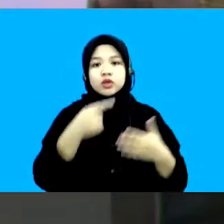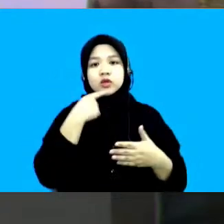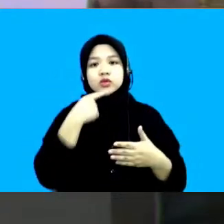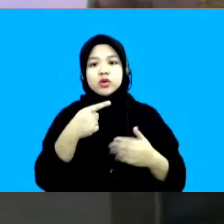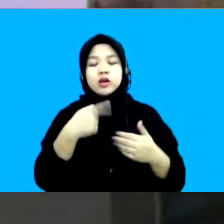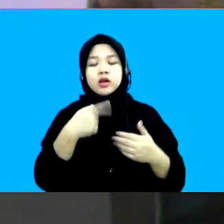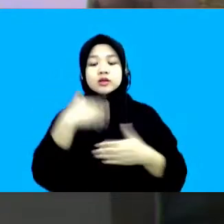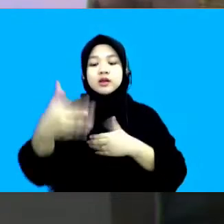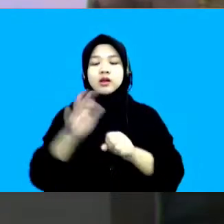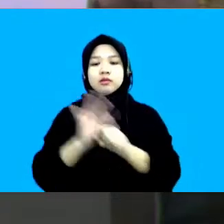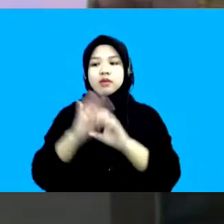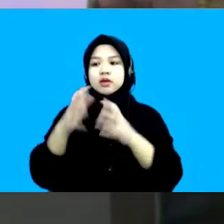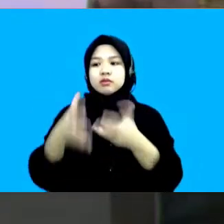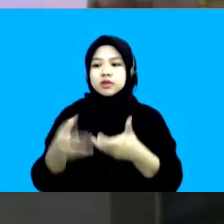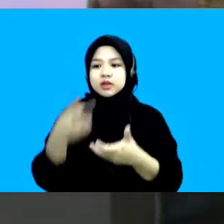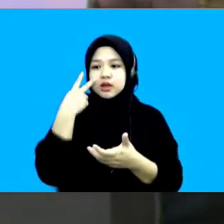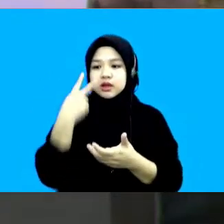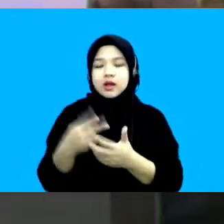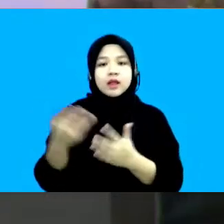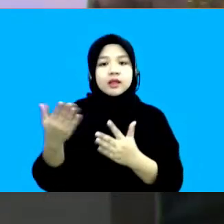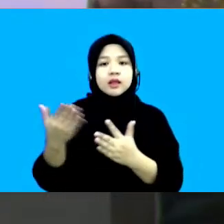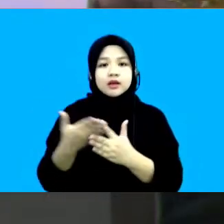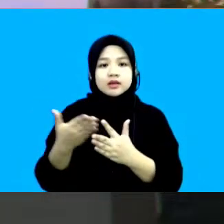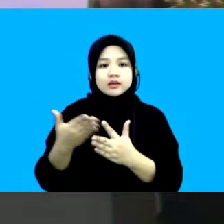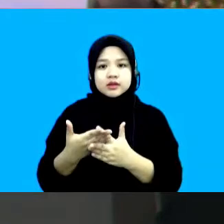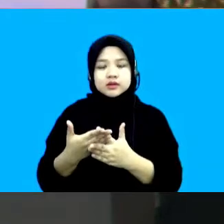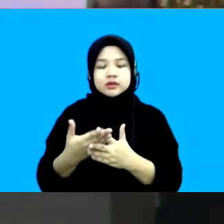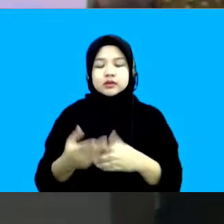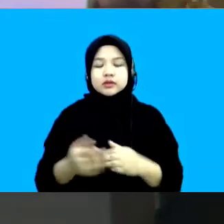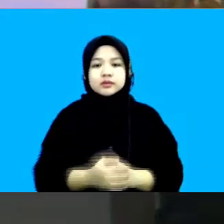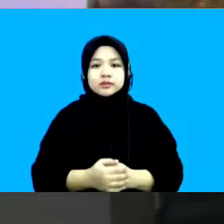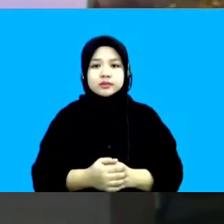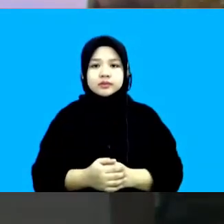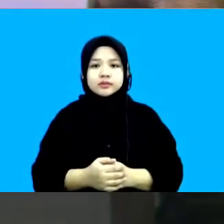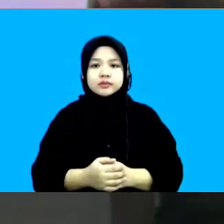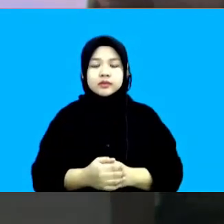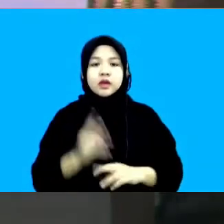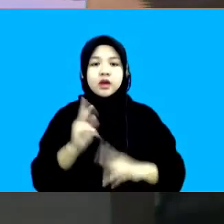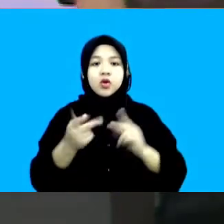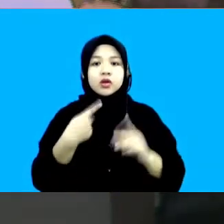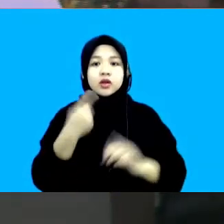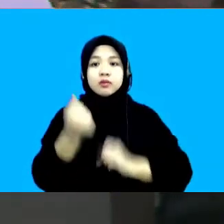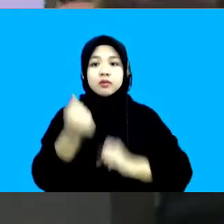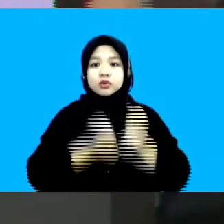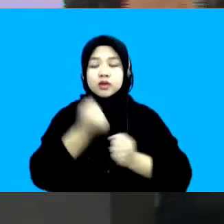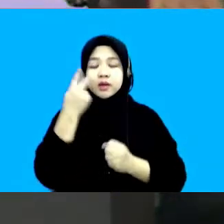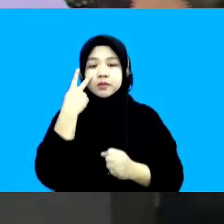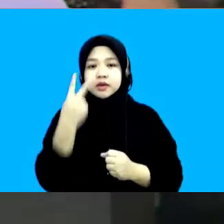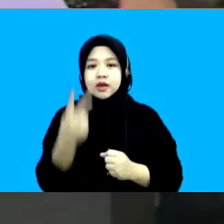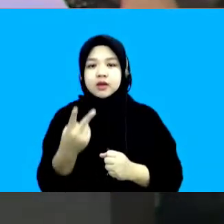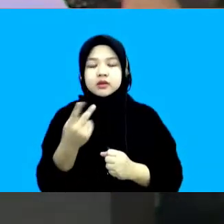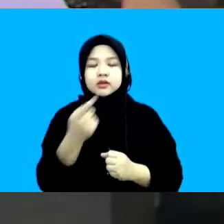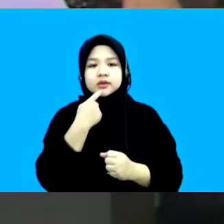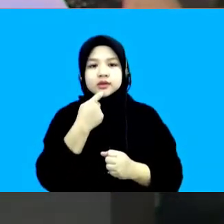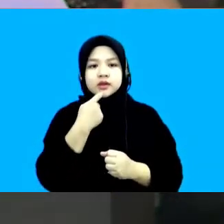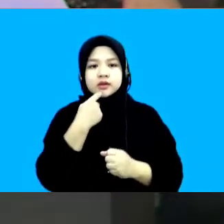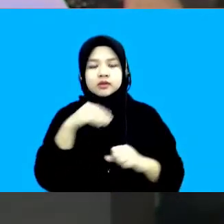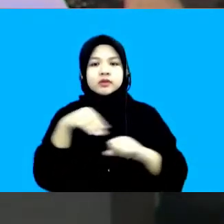at the informal sector are women. So I can see the impact of this gender issue as well. Yeah, that